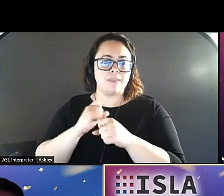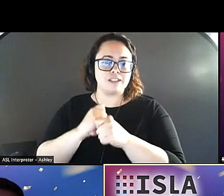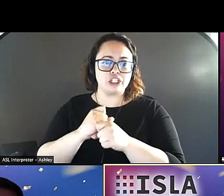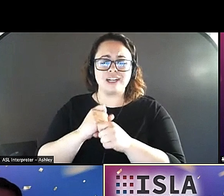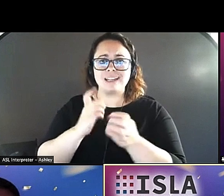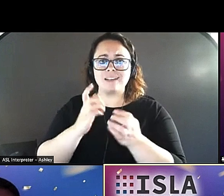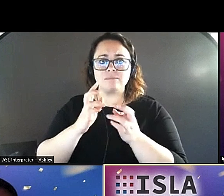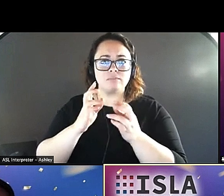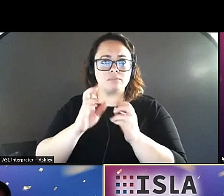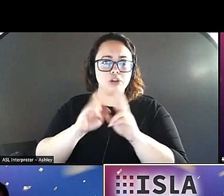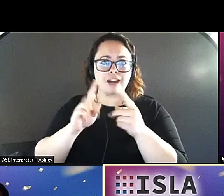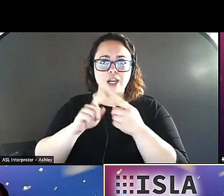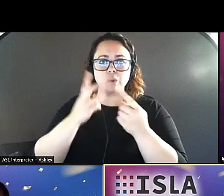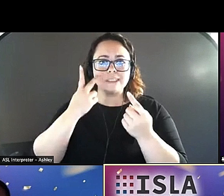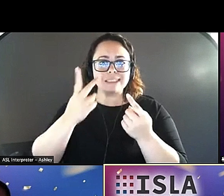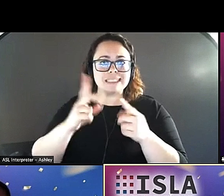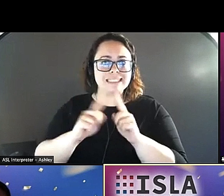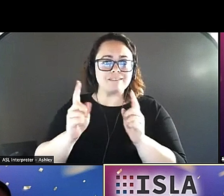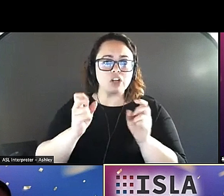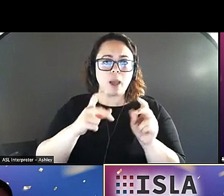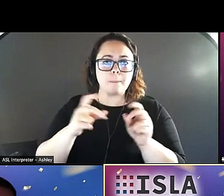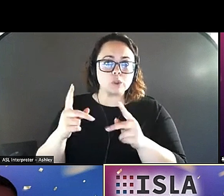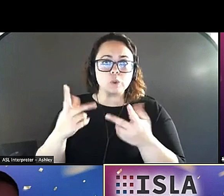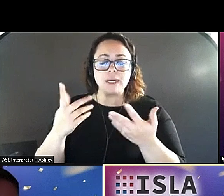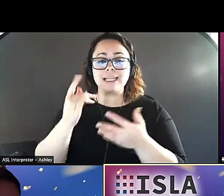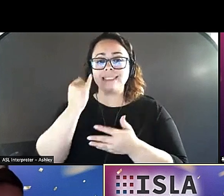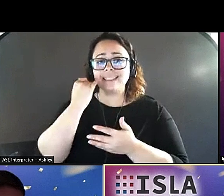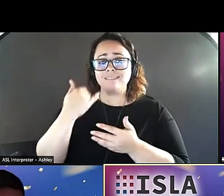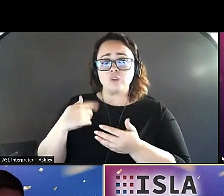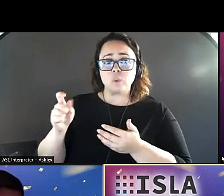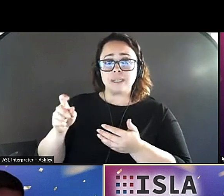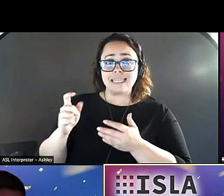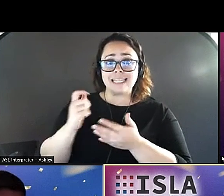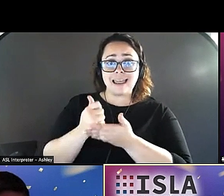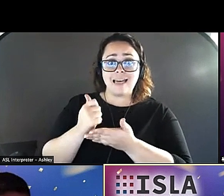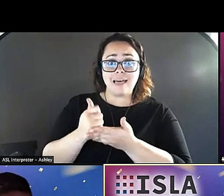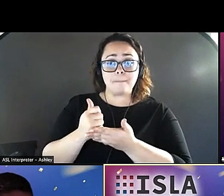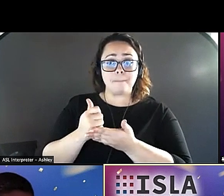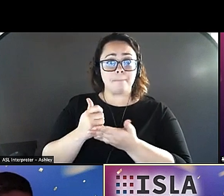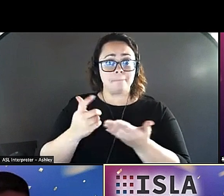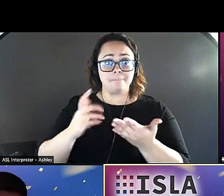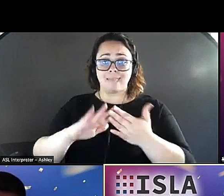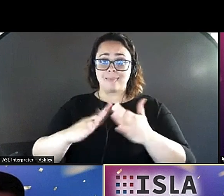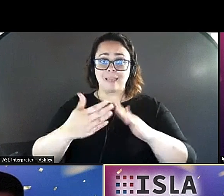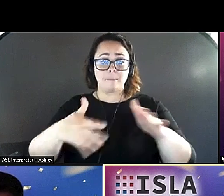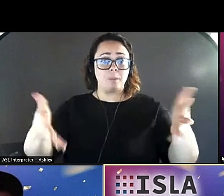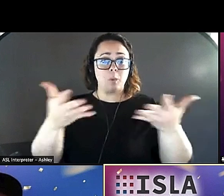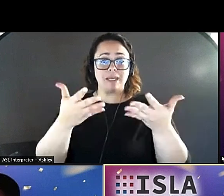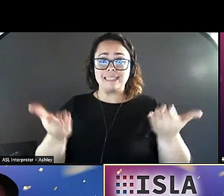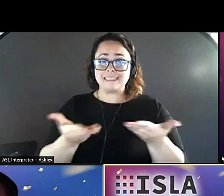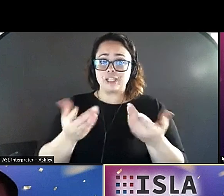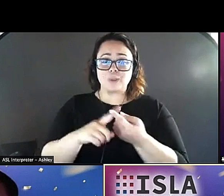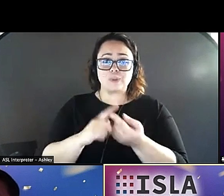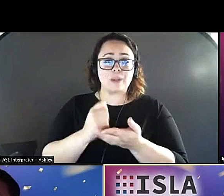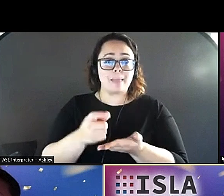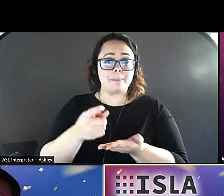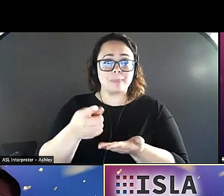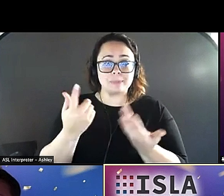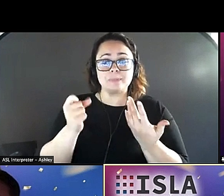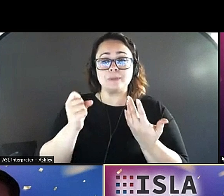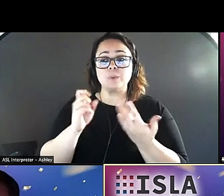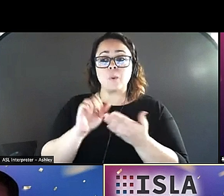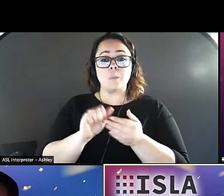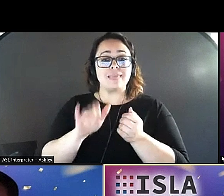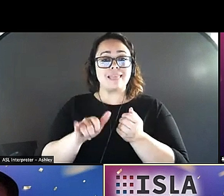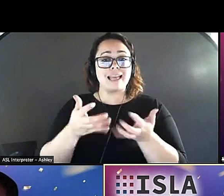for opportunities, and if you have any needs for help, the community is there to help you, right? So with that said, thank